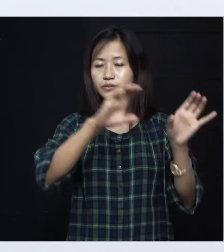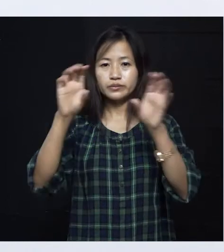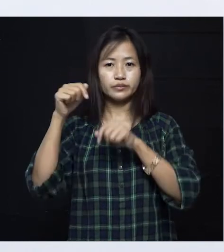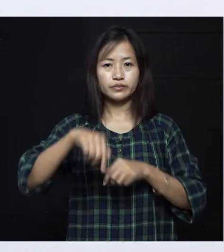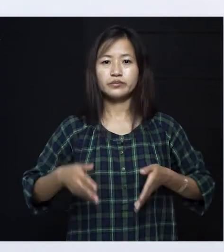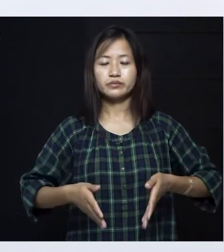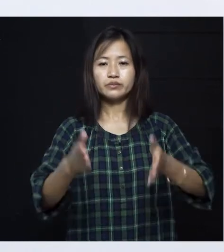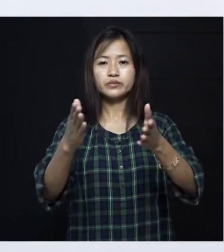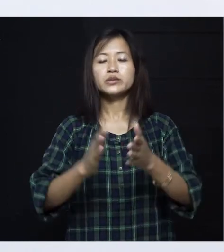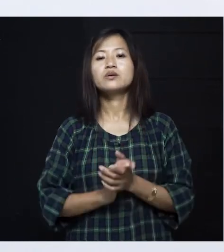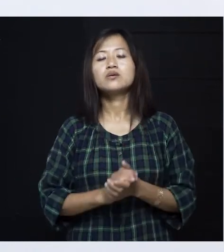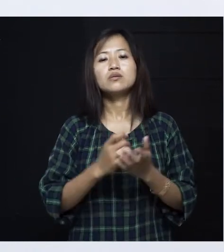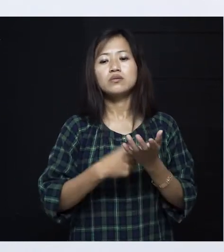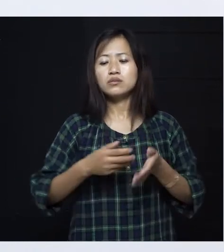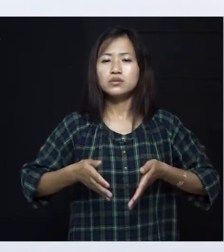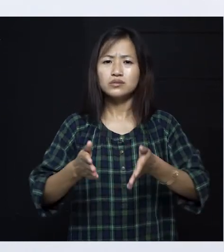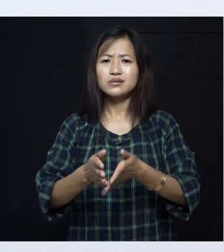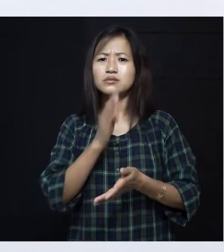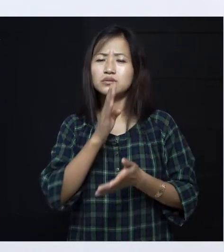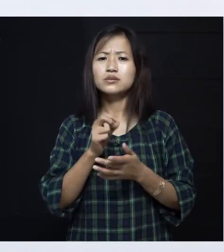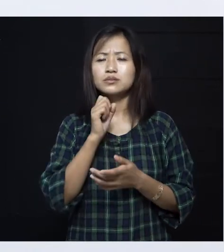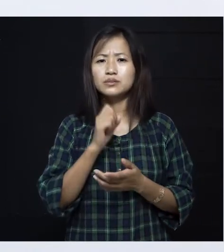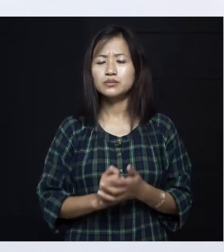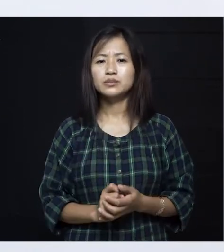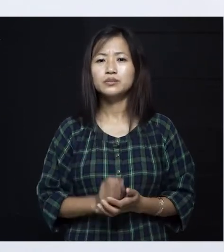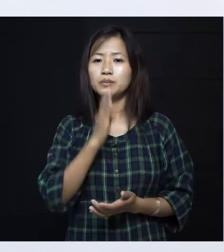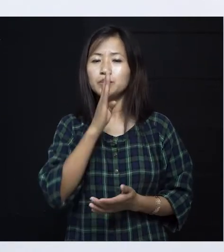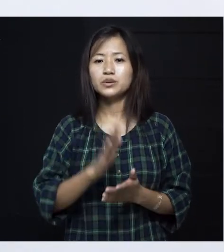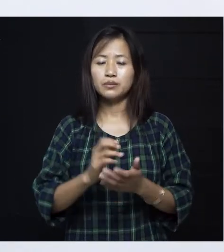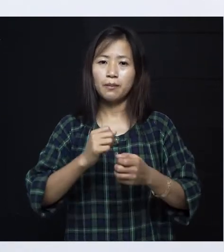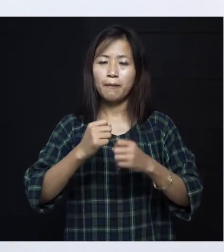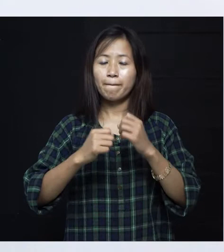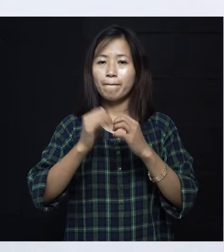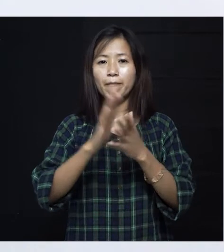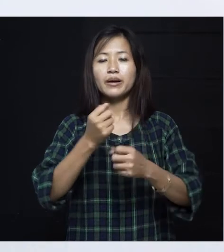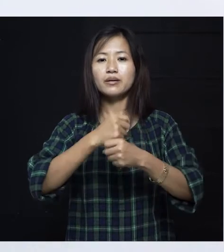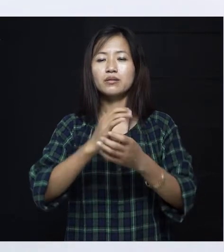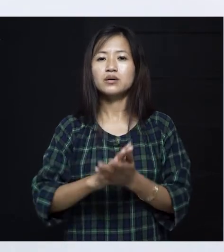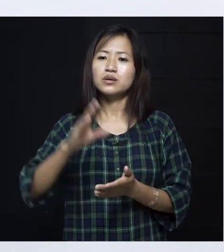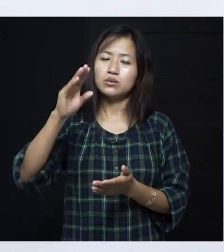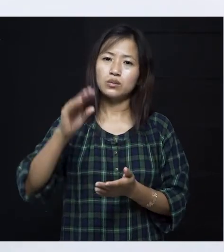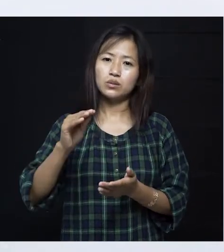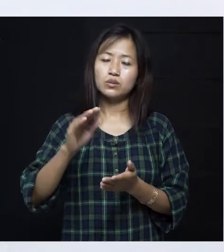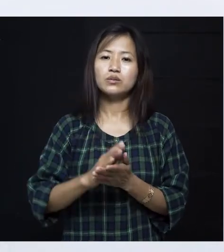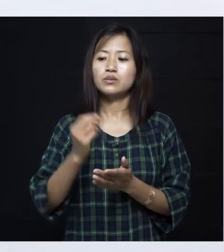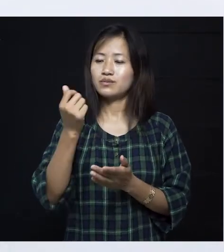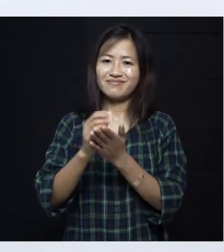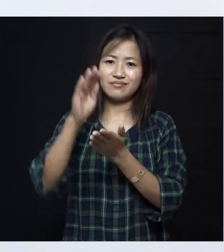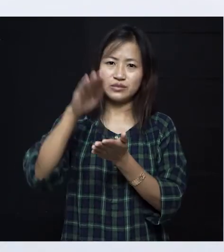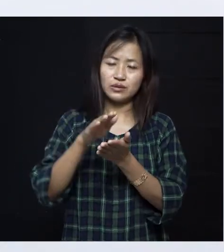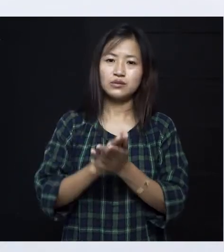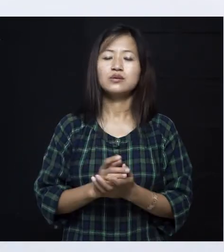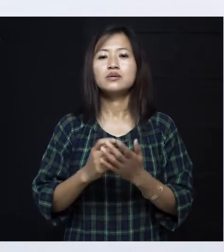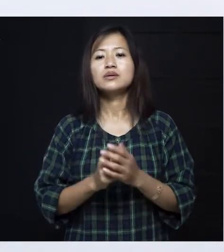roads, roads can also be so to say, it can be constructed, okay, at very low rate, plus it